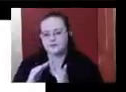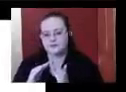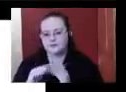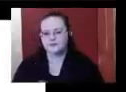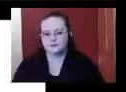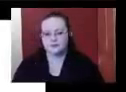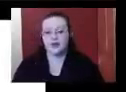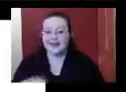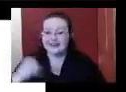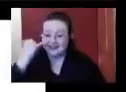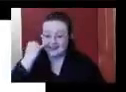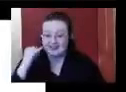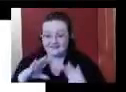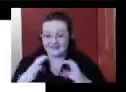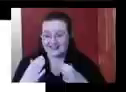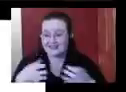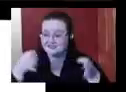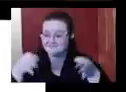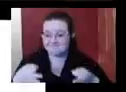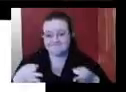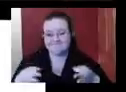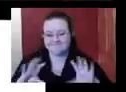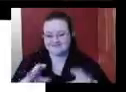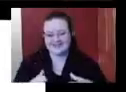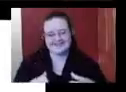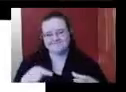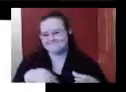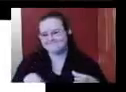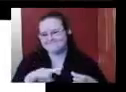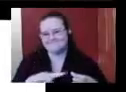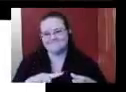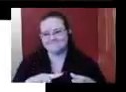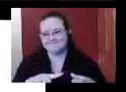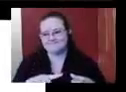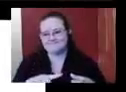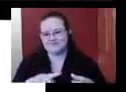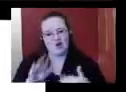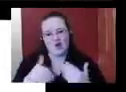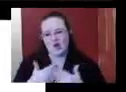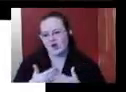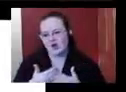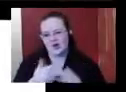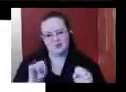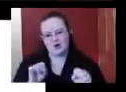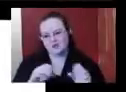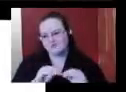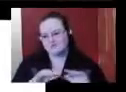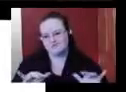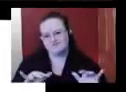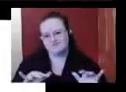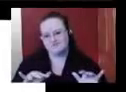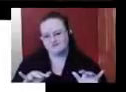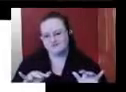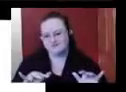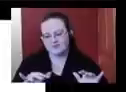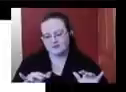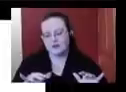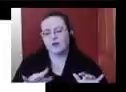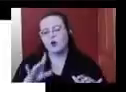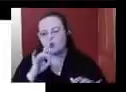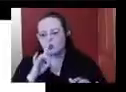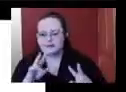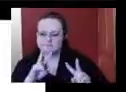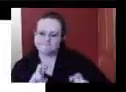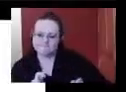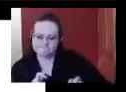class cohort is dismissed based on the risk assessment, vaccination status of individuals will be taken into consideration along with